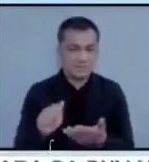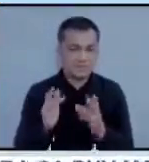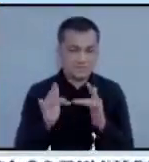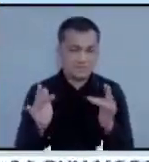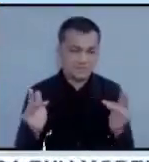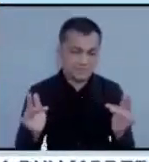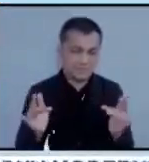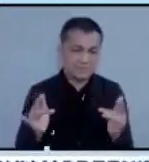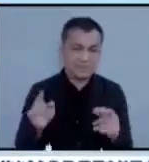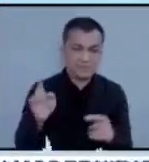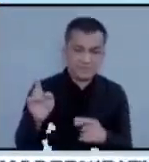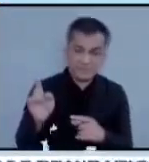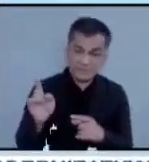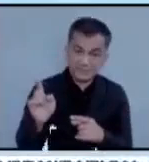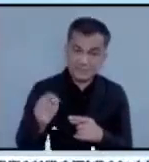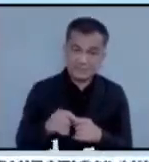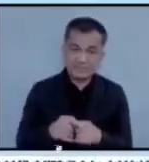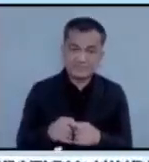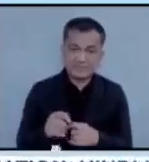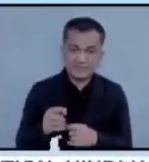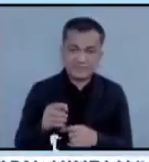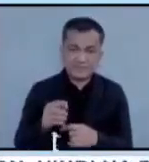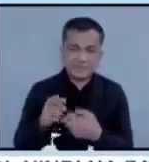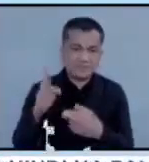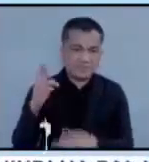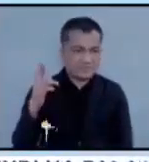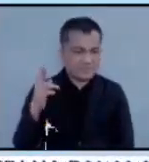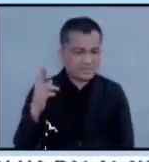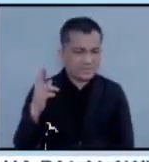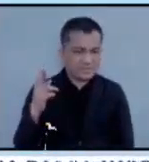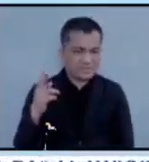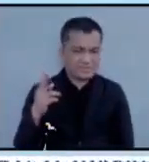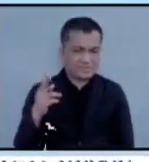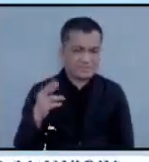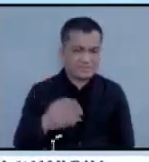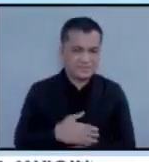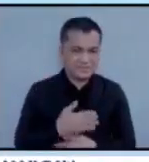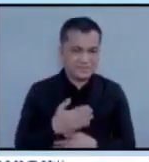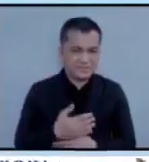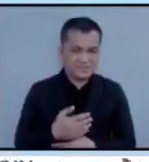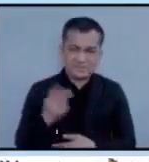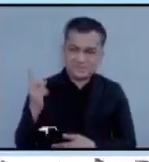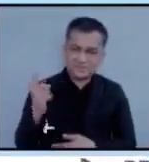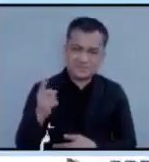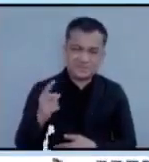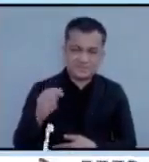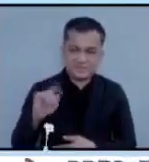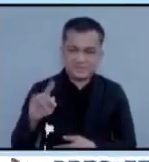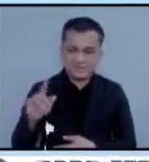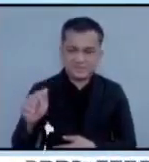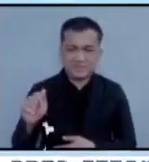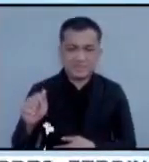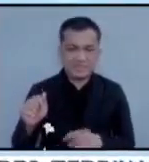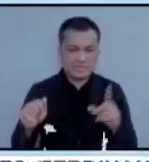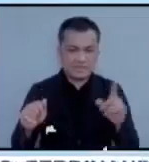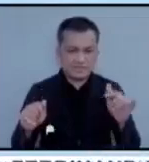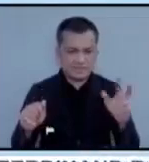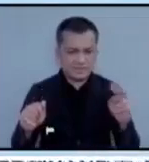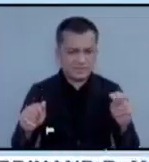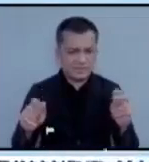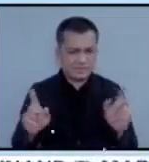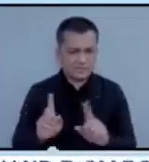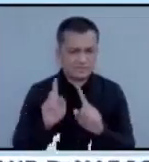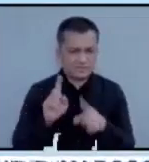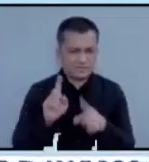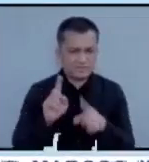Yet another bestie goes. Talaga namang kita ang enjoyment ng personalities na sina Andrea at Lorin sa kanilang pagdalo sa